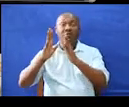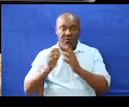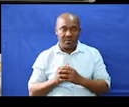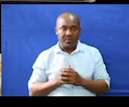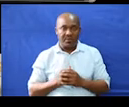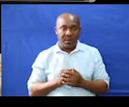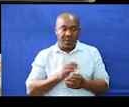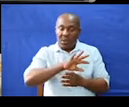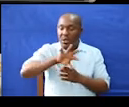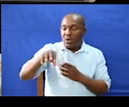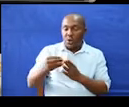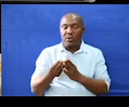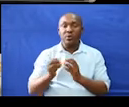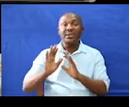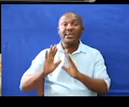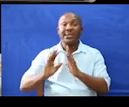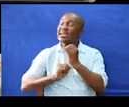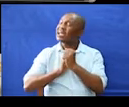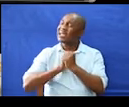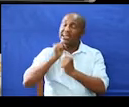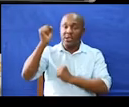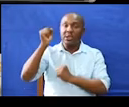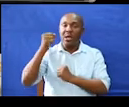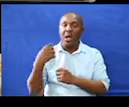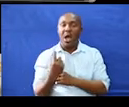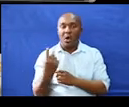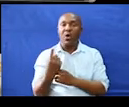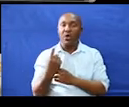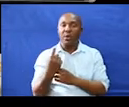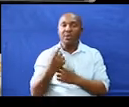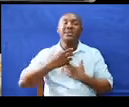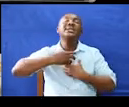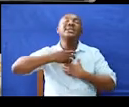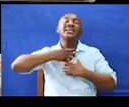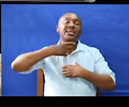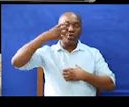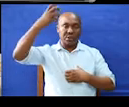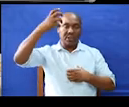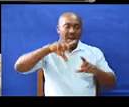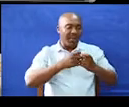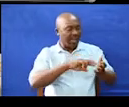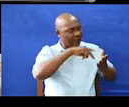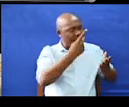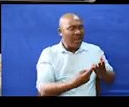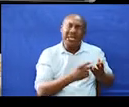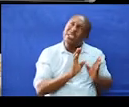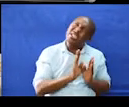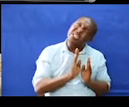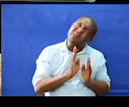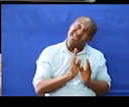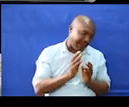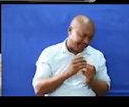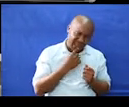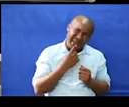who succeeded are those who only stretched their necks. But for those who failed to